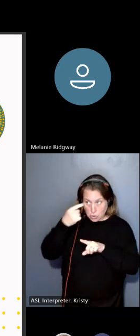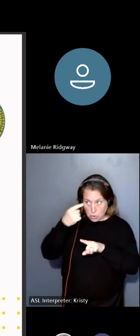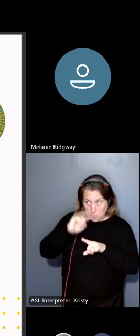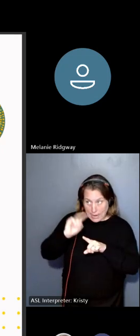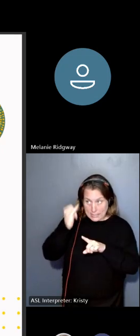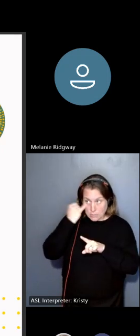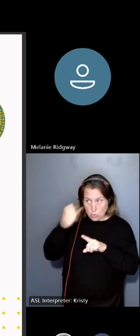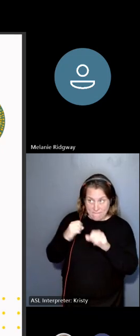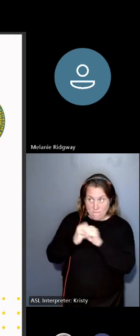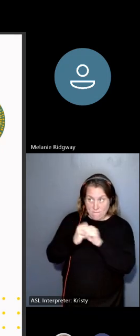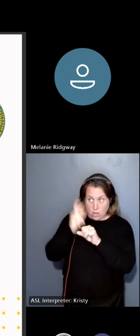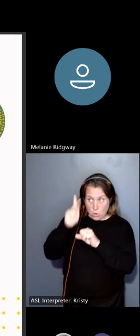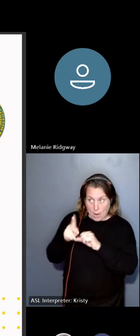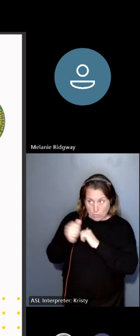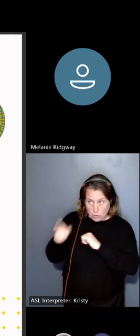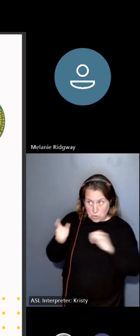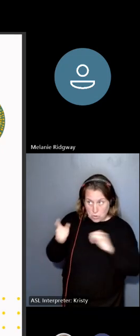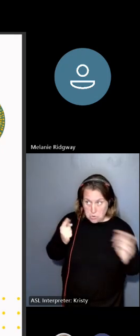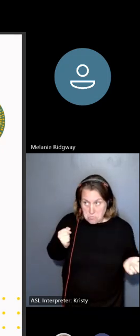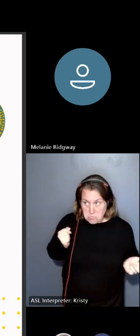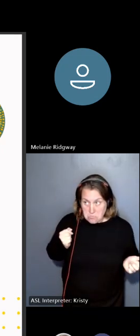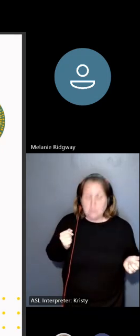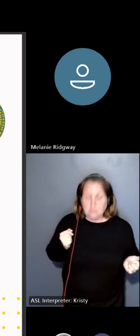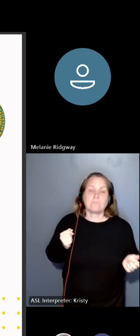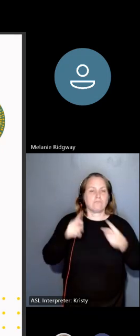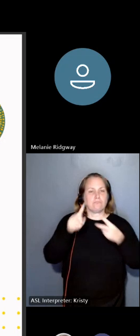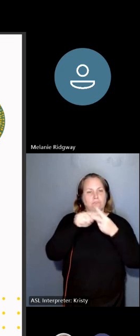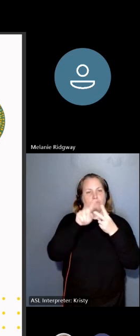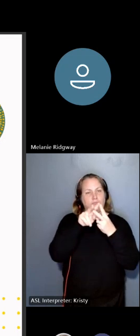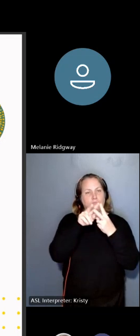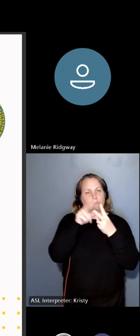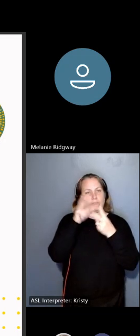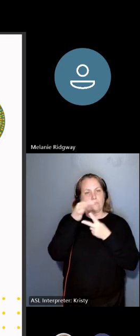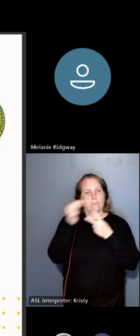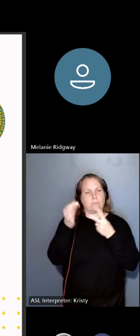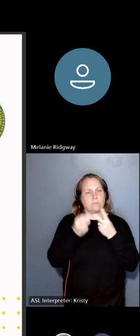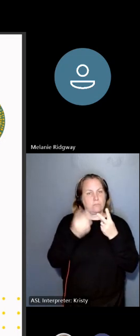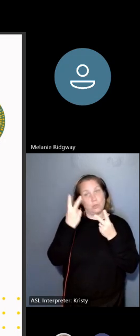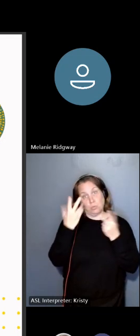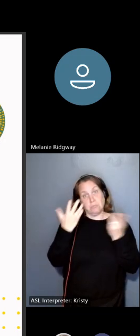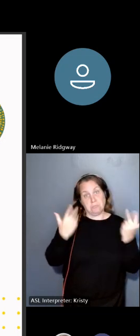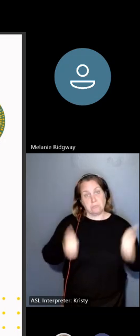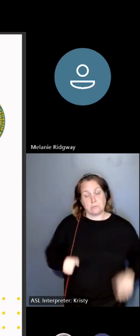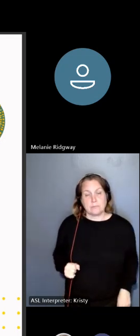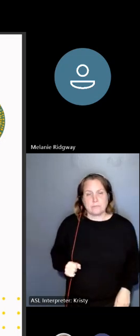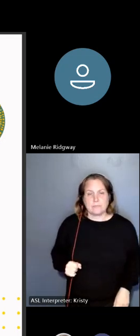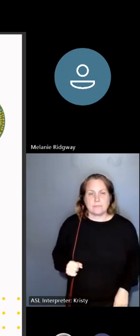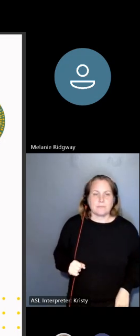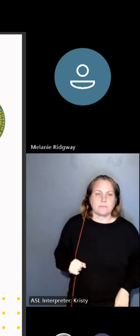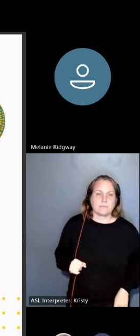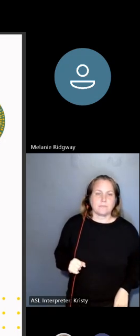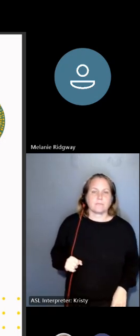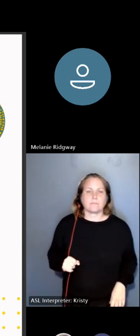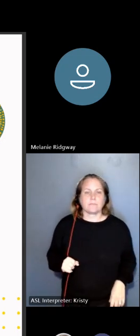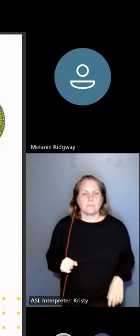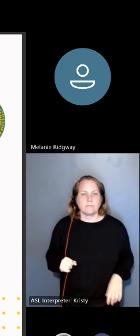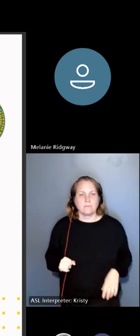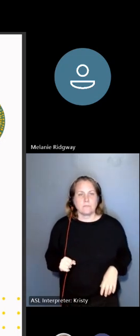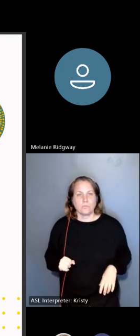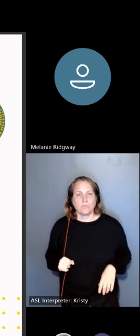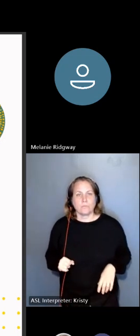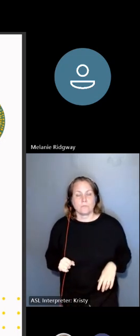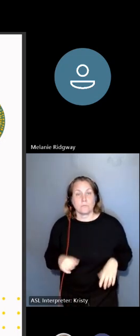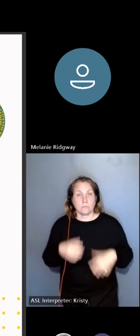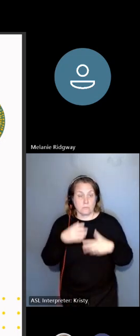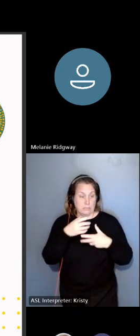you? So 2 options. In summary, we have